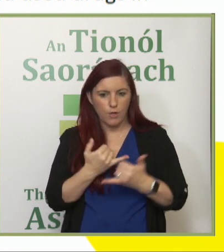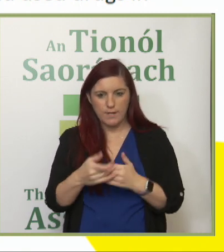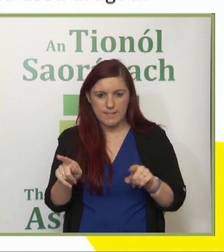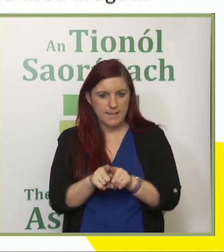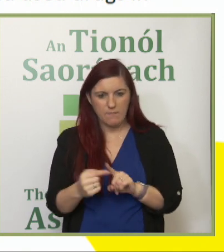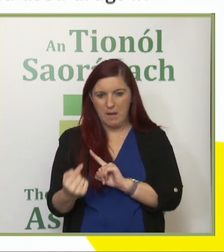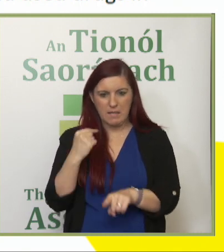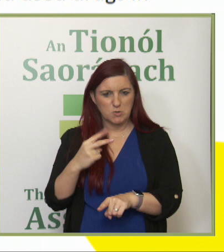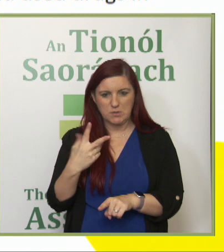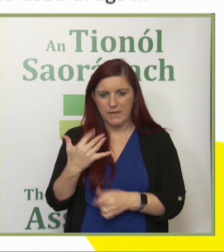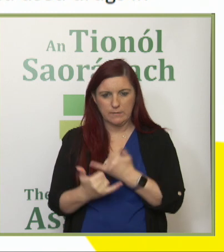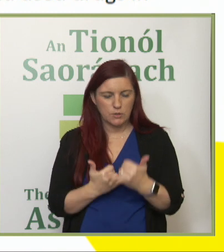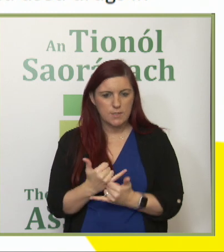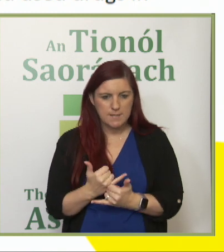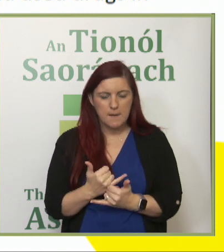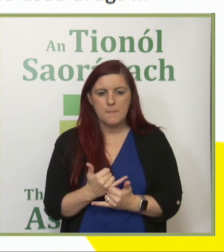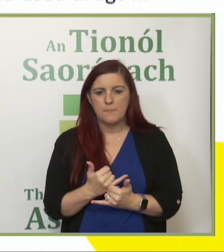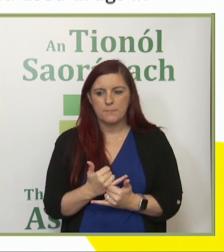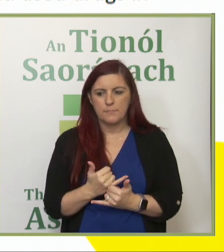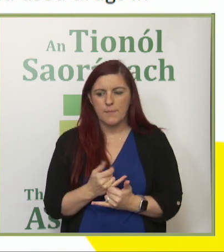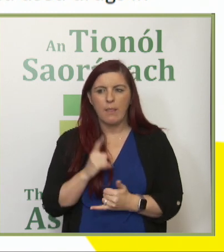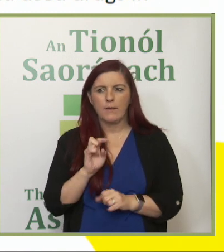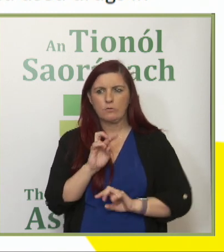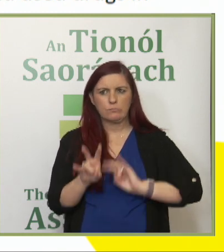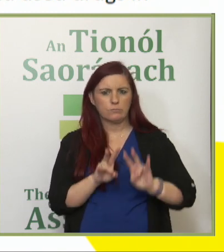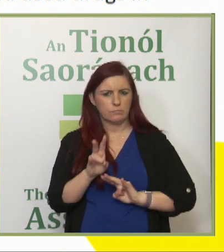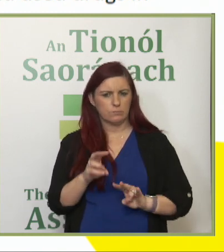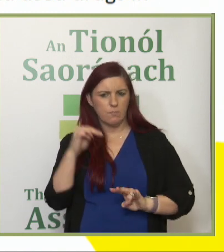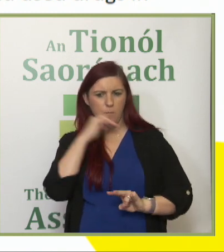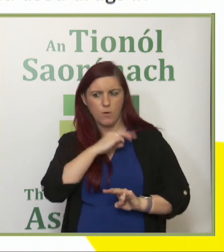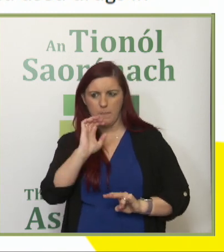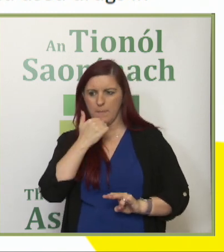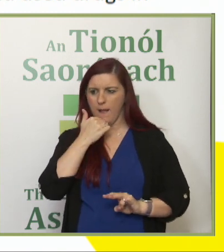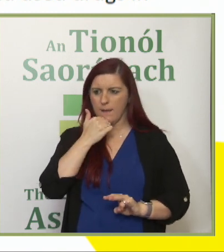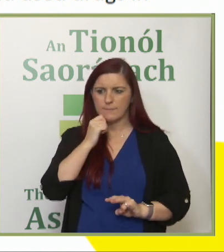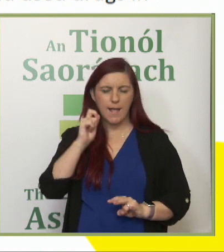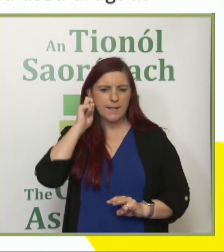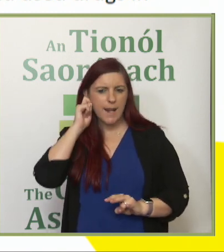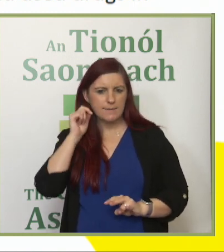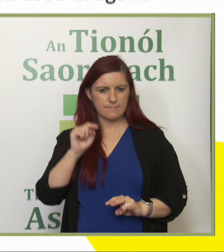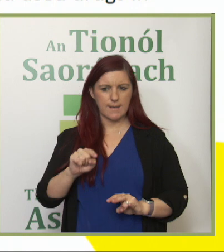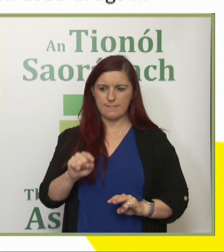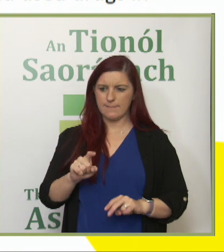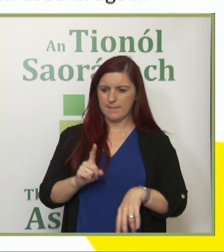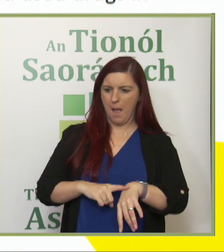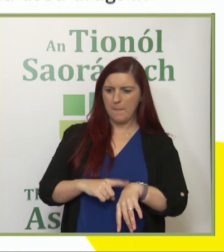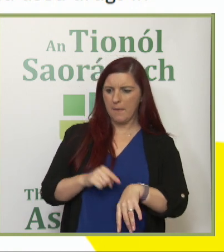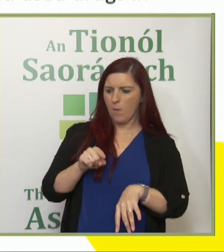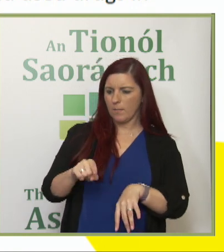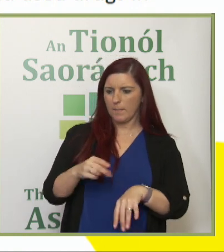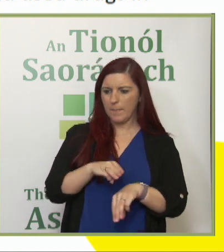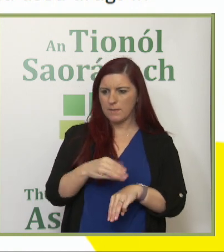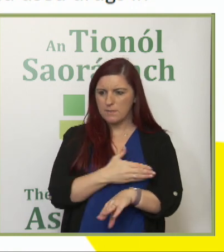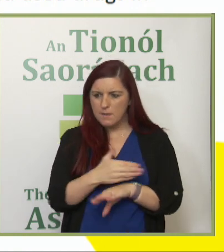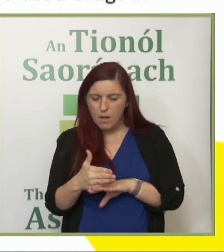to 25 years. And these surveys are important because adolescence is a time at which many people start to commence